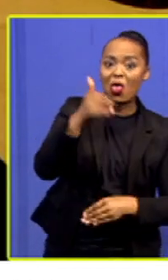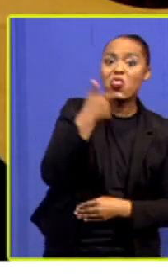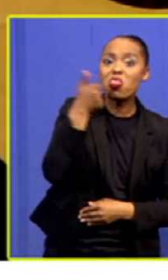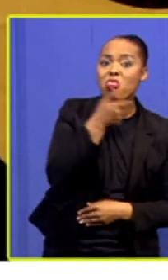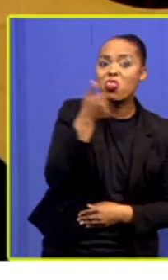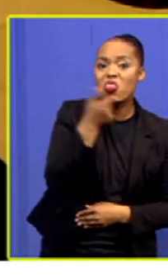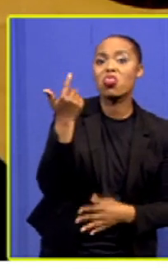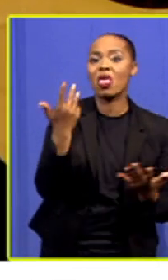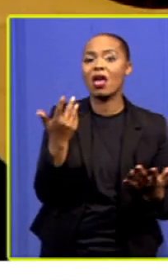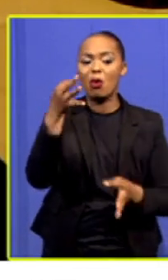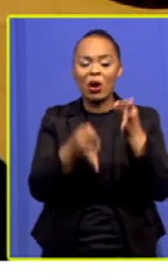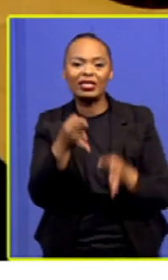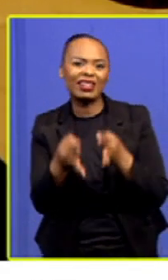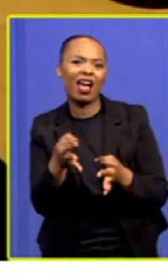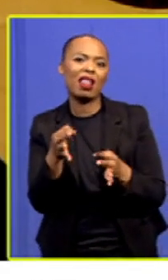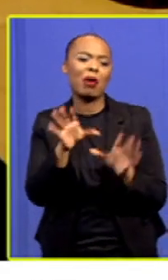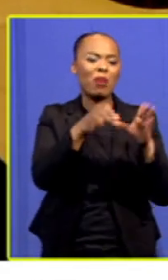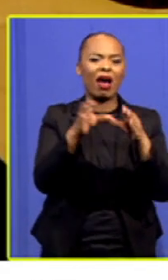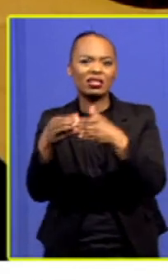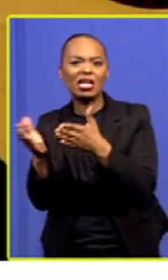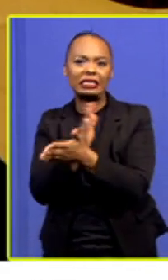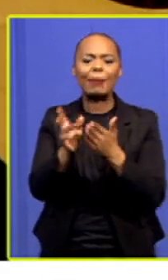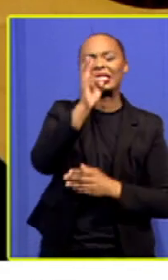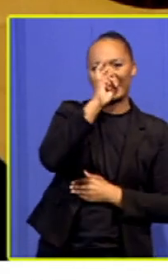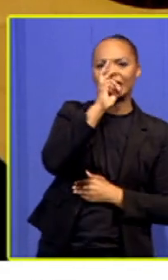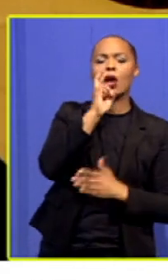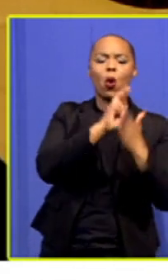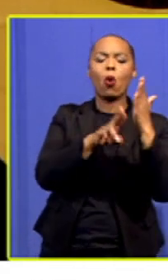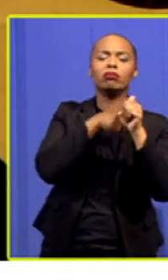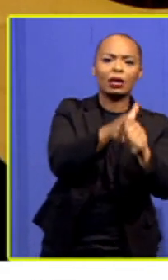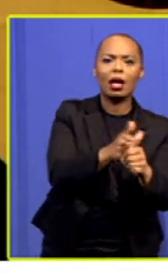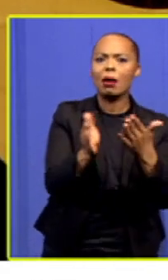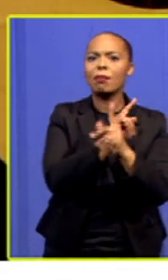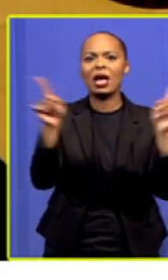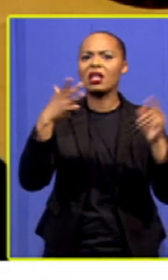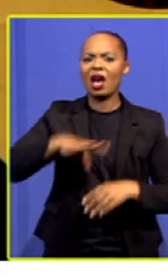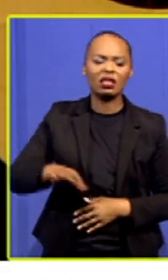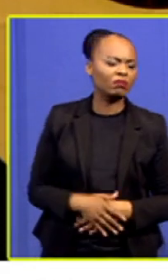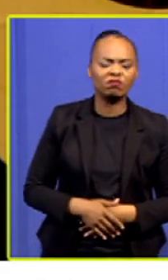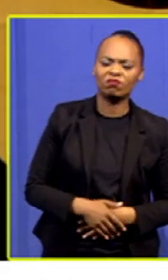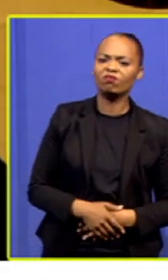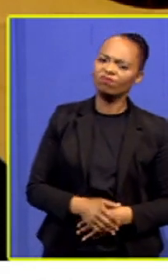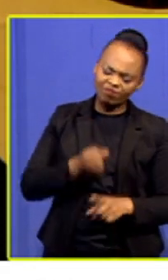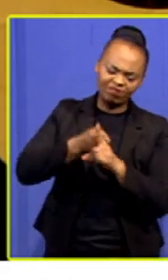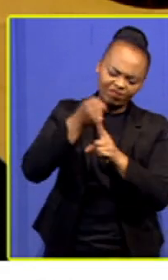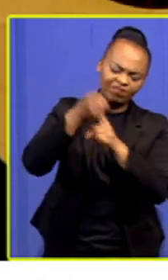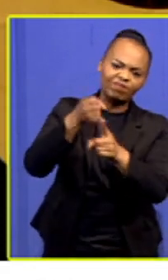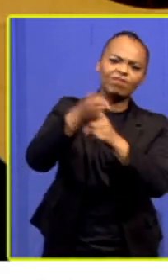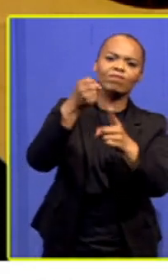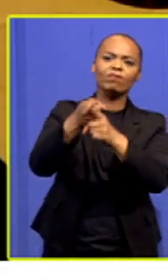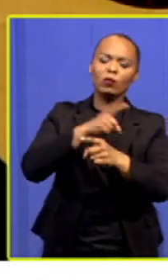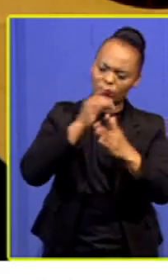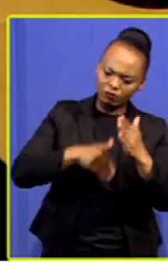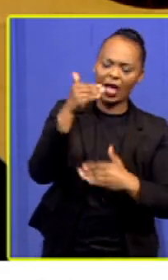like I already mentioned, but other political parties, going all out to ensure that, post the elections, they get a chance to